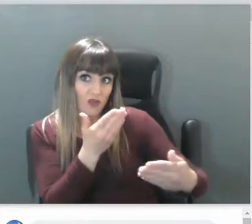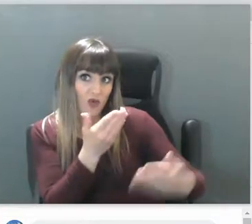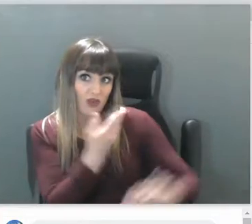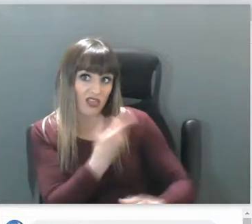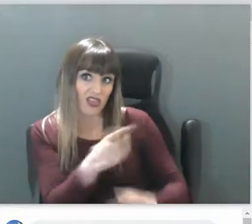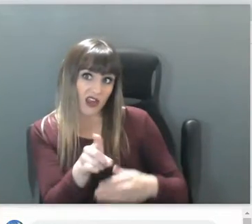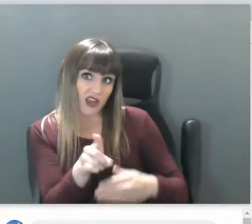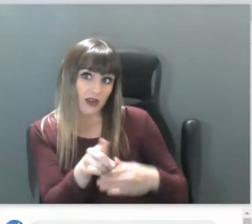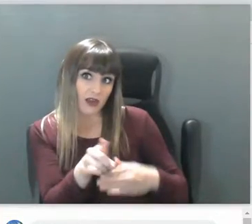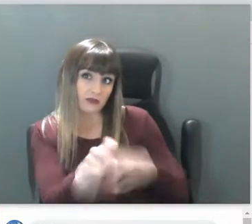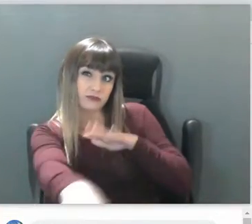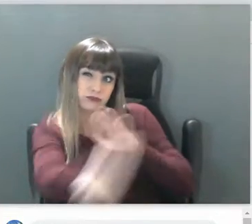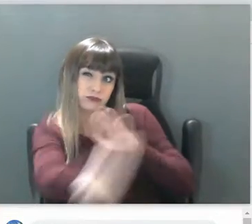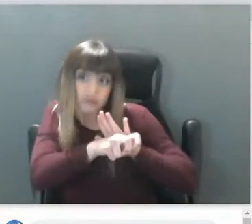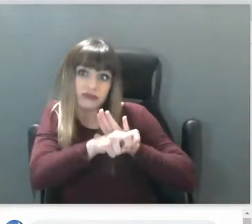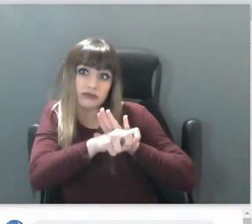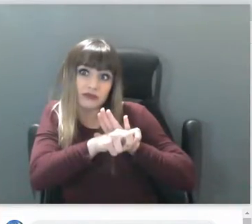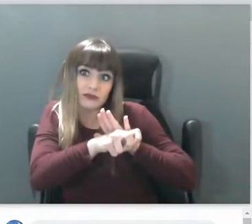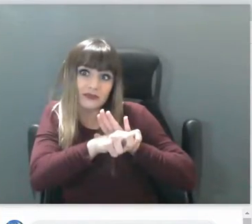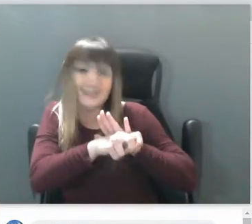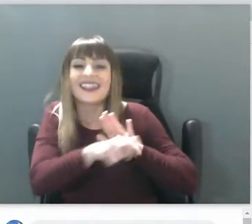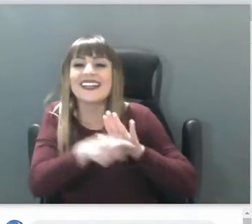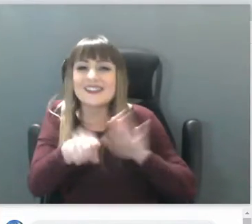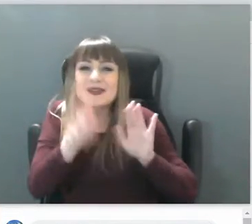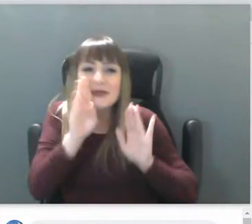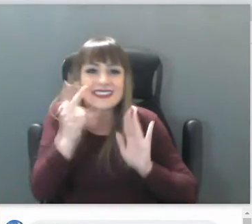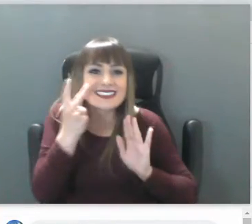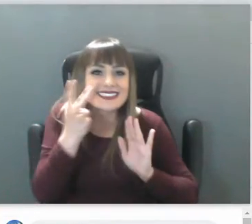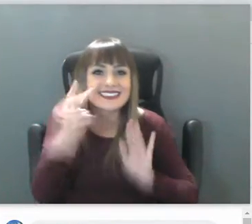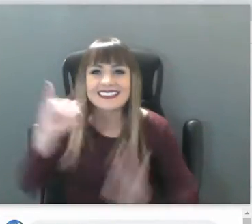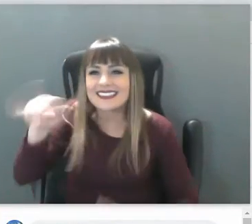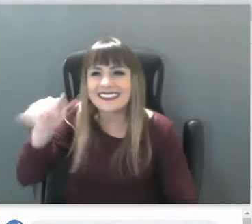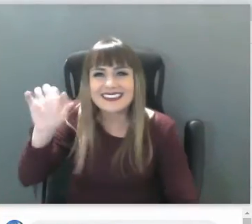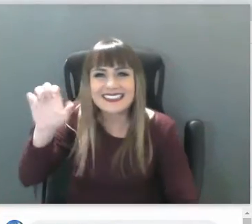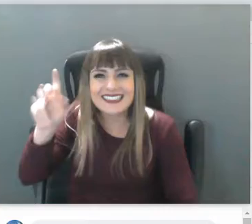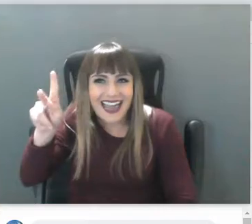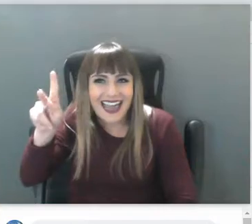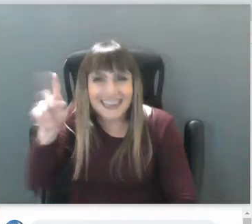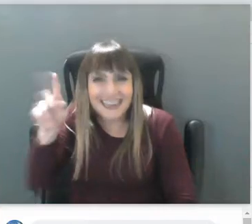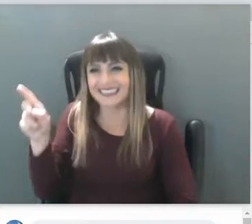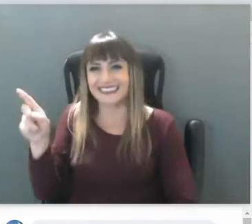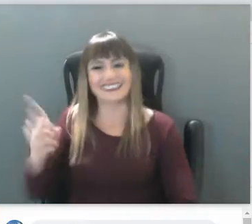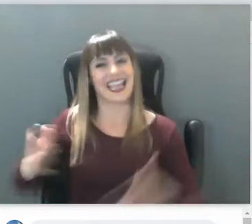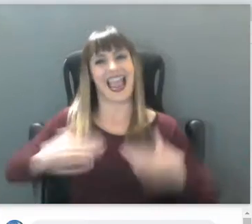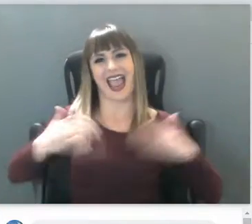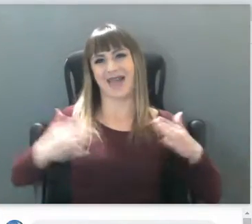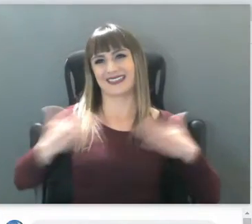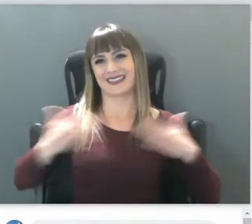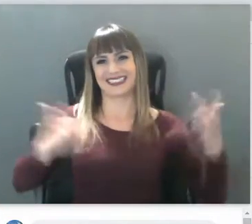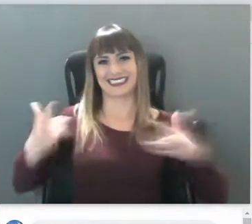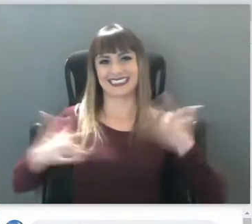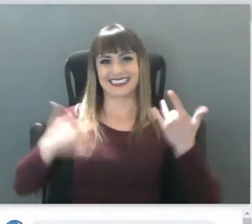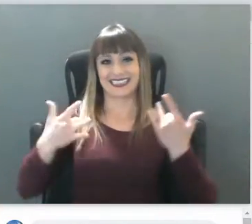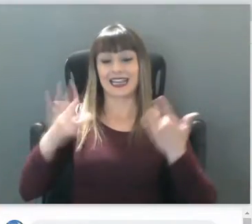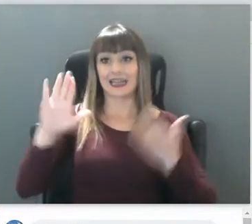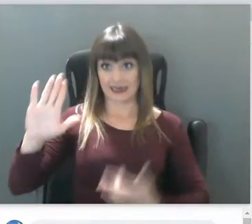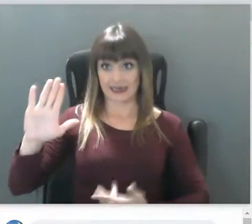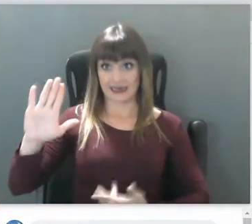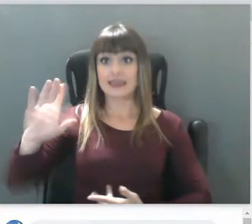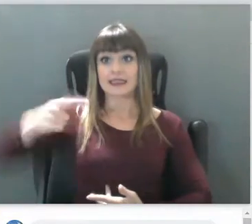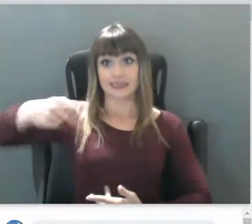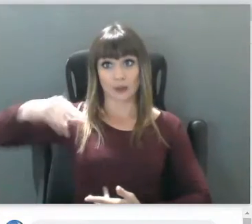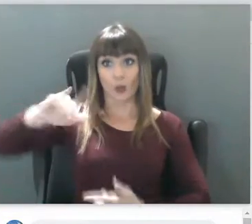run backwards into them. What they'll do is you can see Jack, he's just happy, excited right now. You can see his quills are kind of